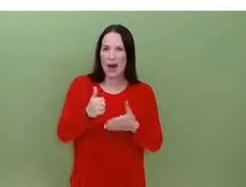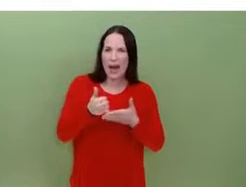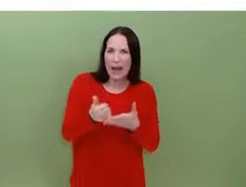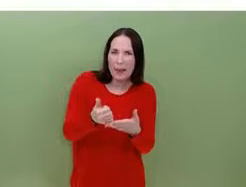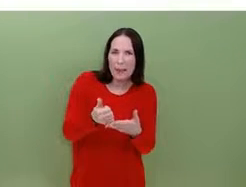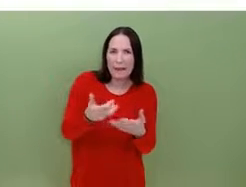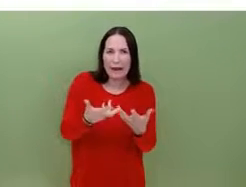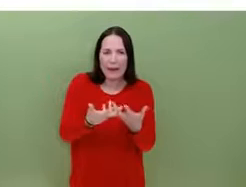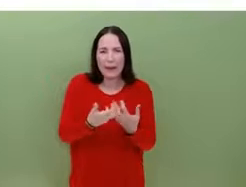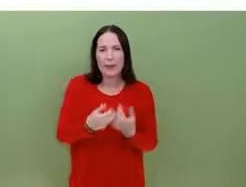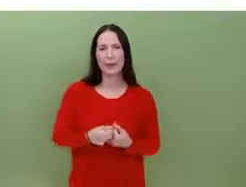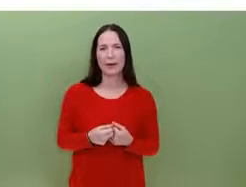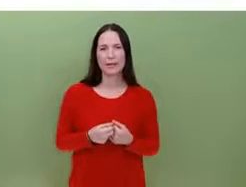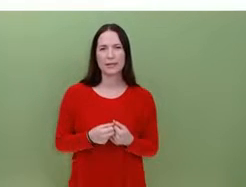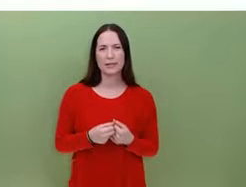Next slide, please.